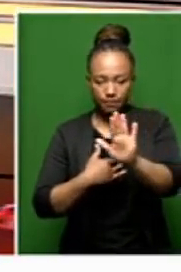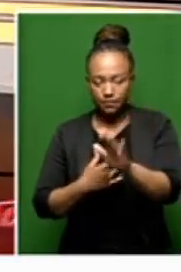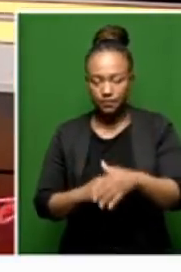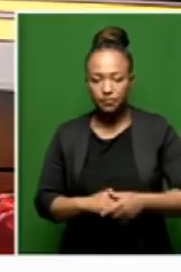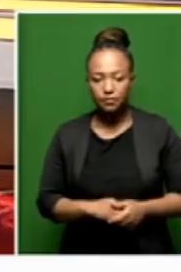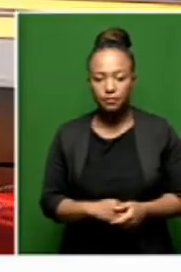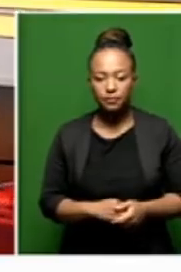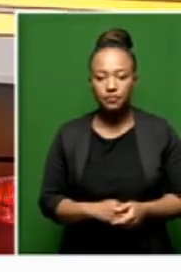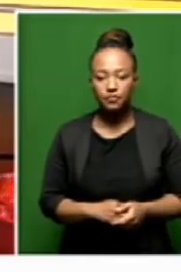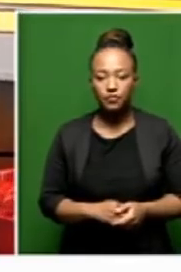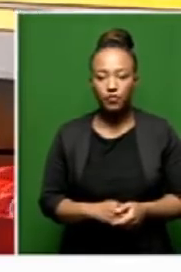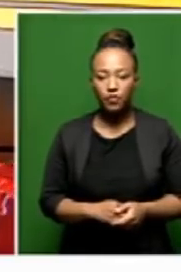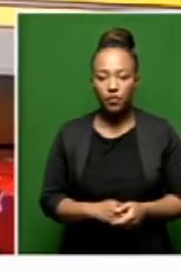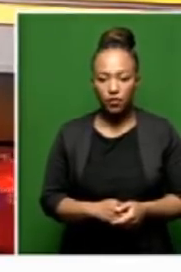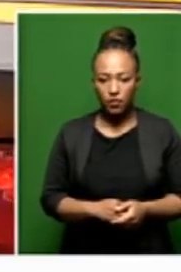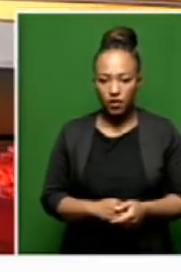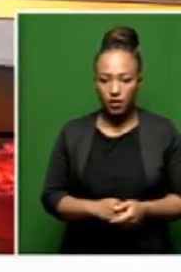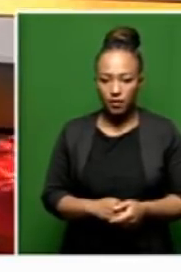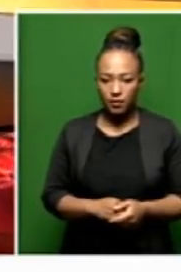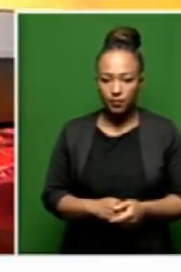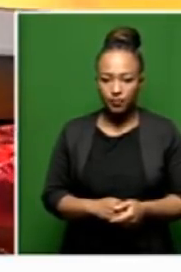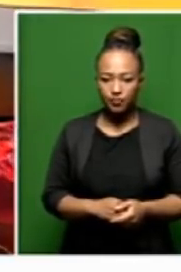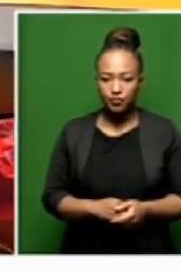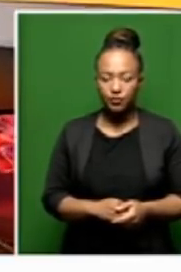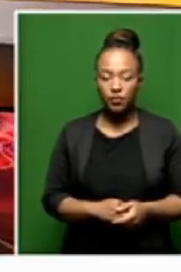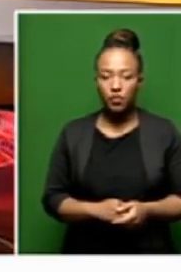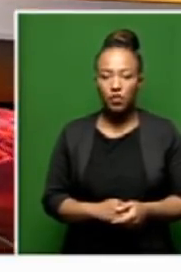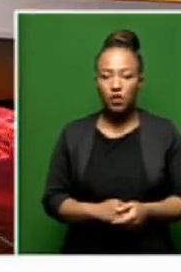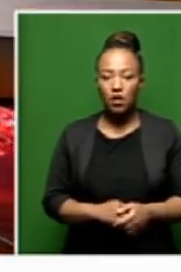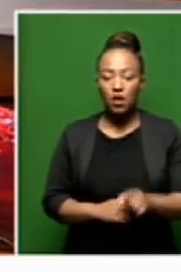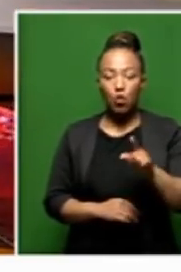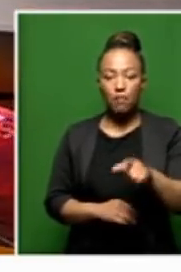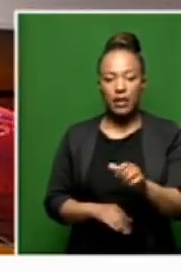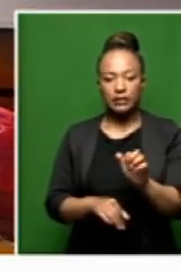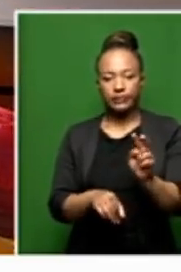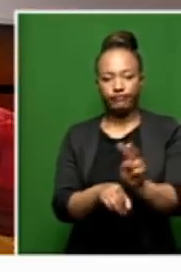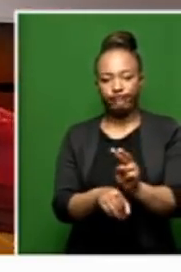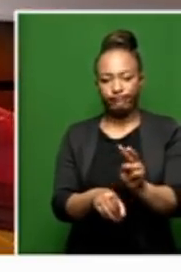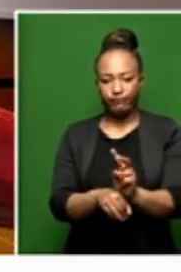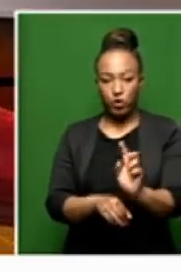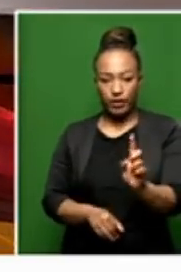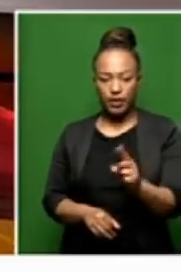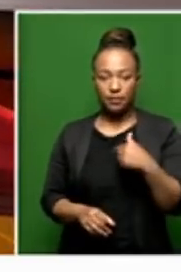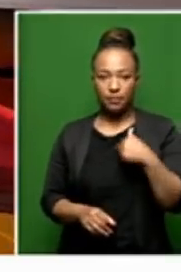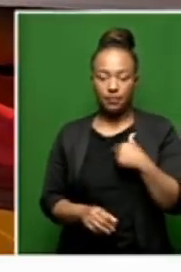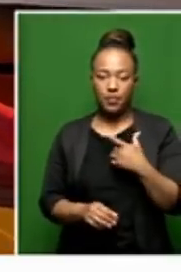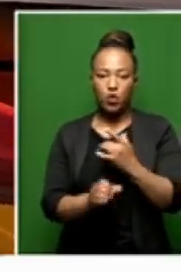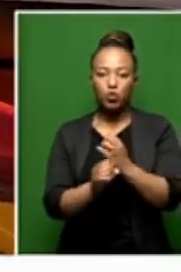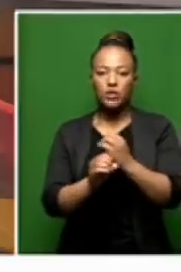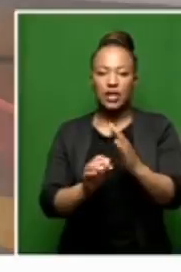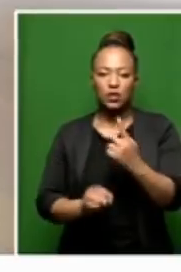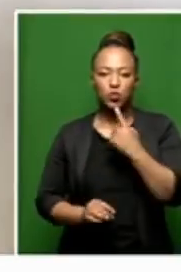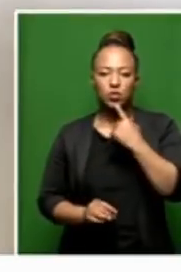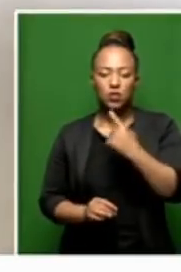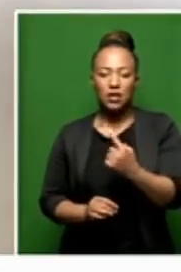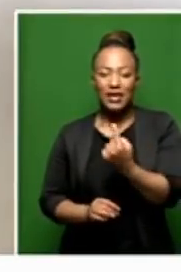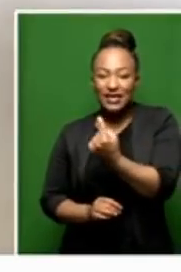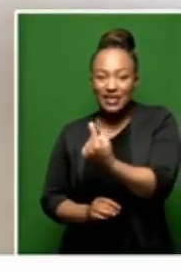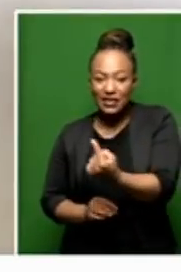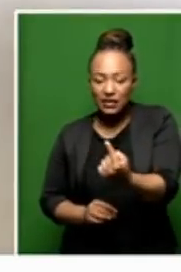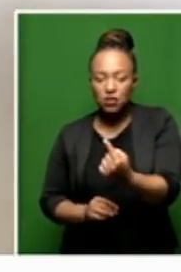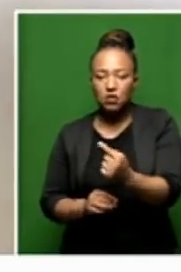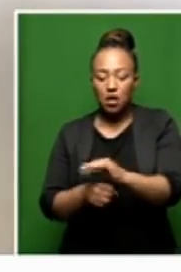You know, what we have to watch is that, first of all, I want to start by saying that every variant of COVID needs to